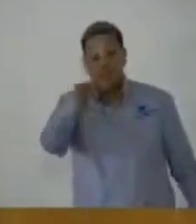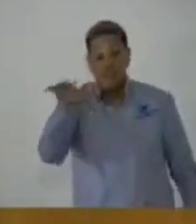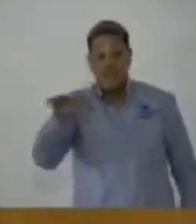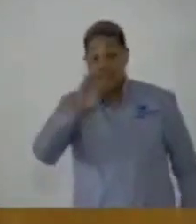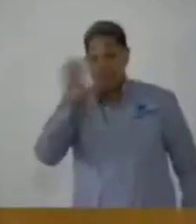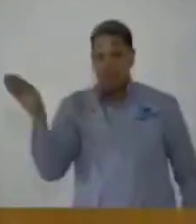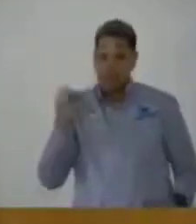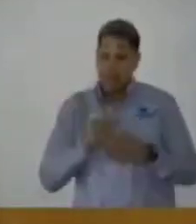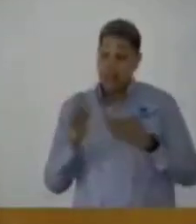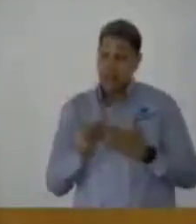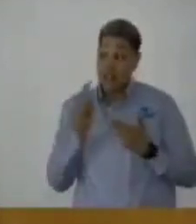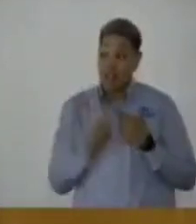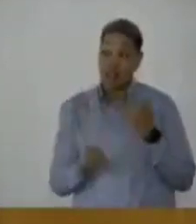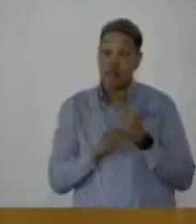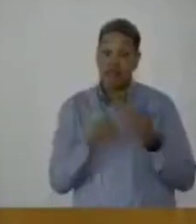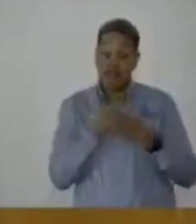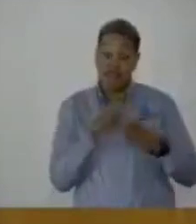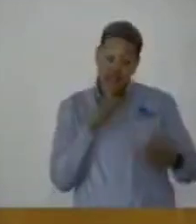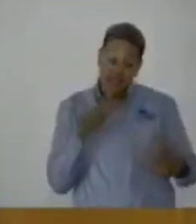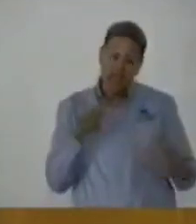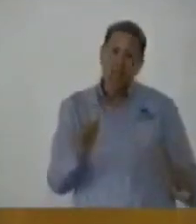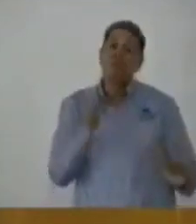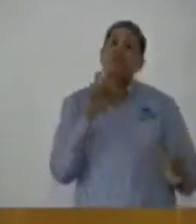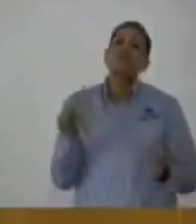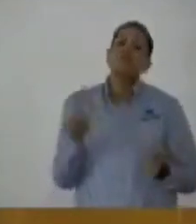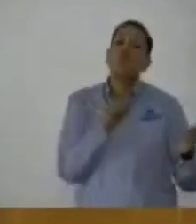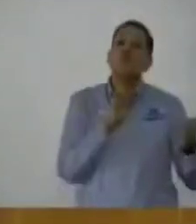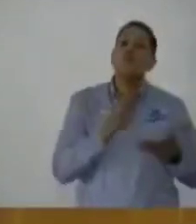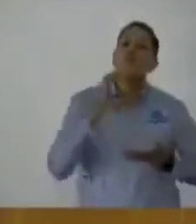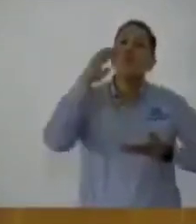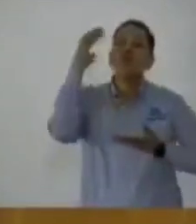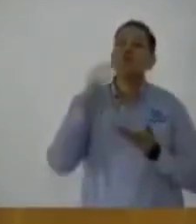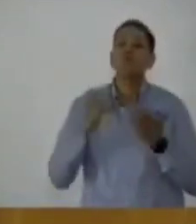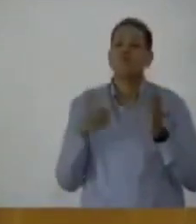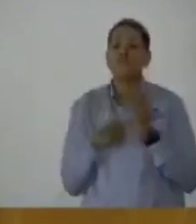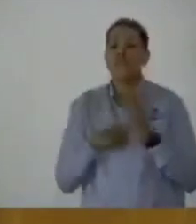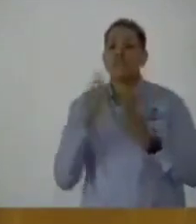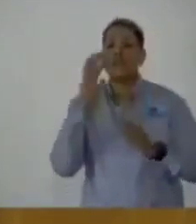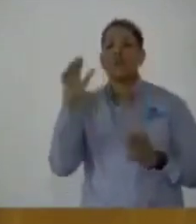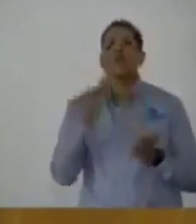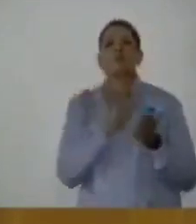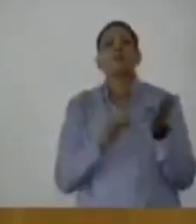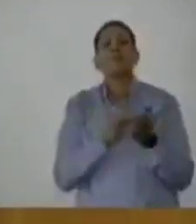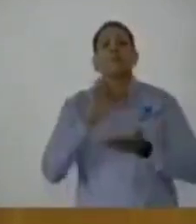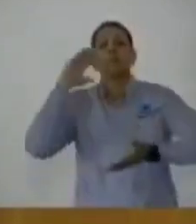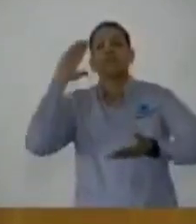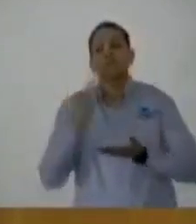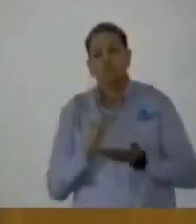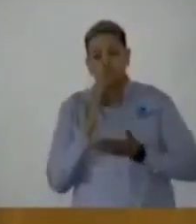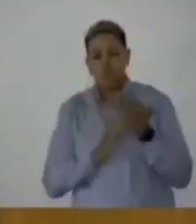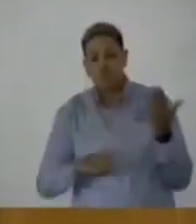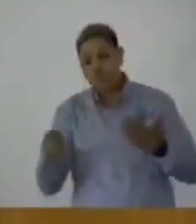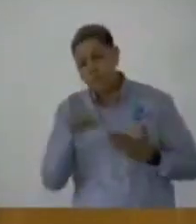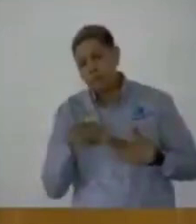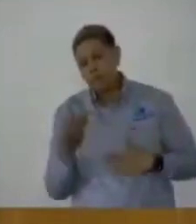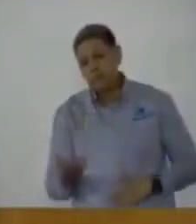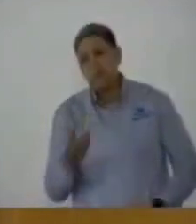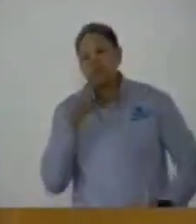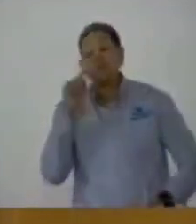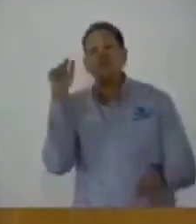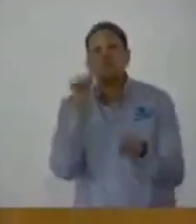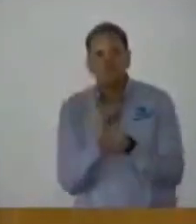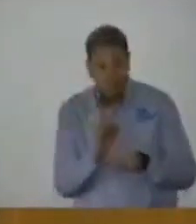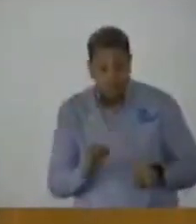$155 billion, and in an effort to remove or reduce the debt, you're going to pay down some of the